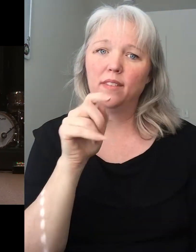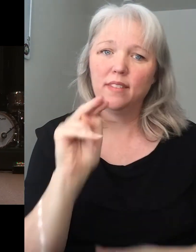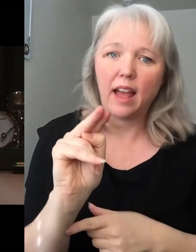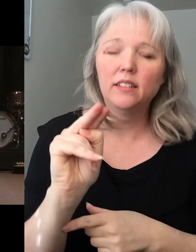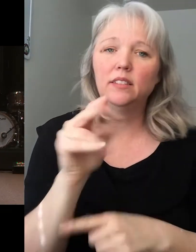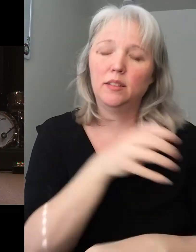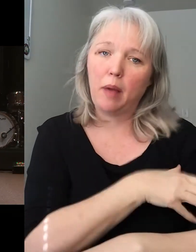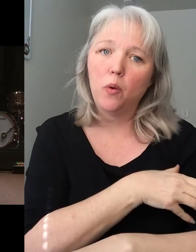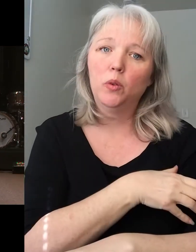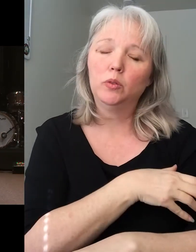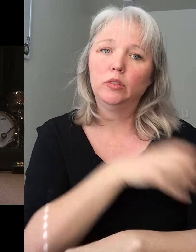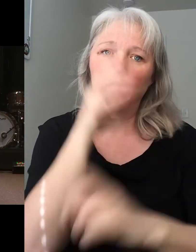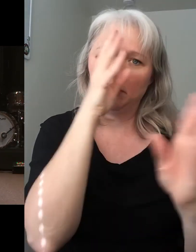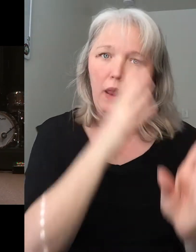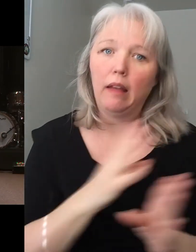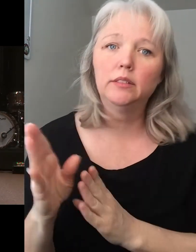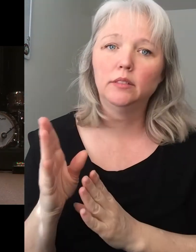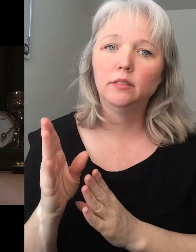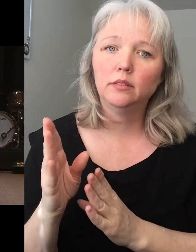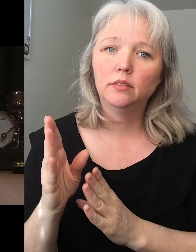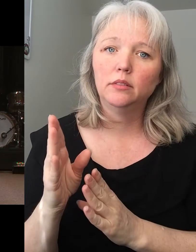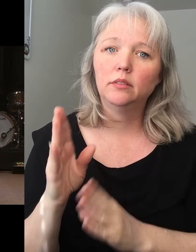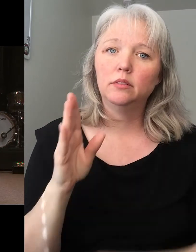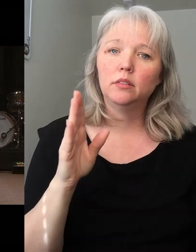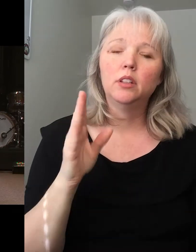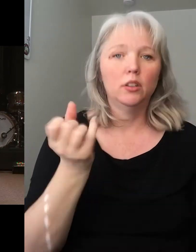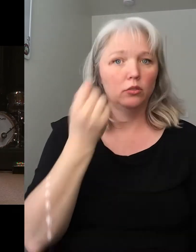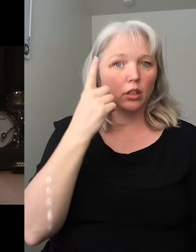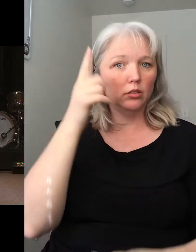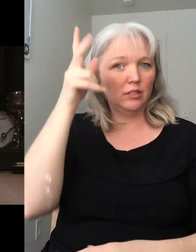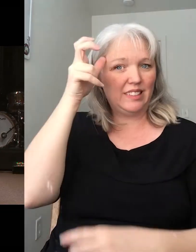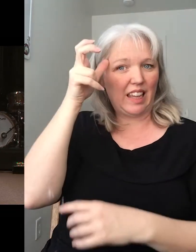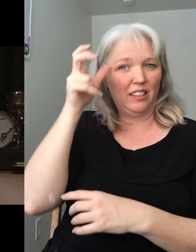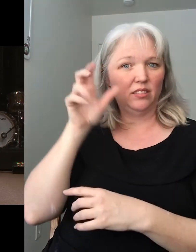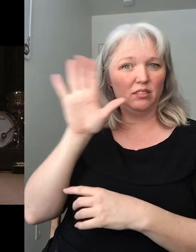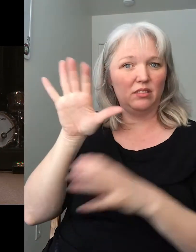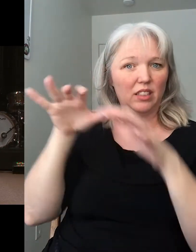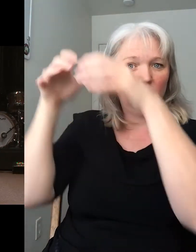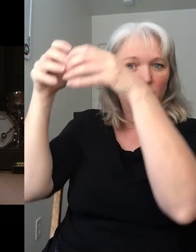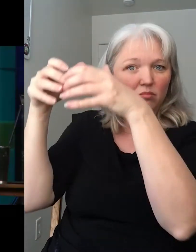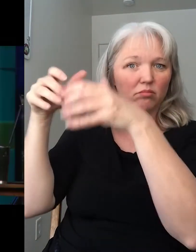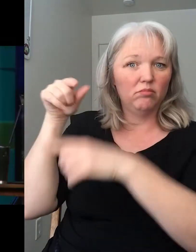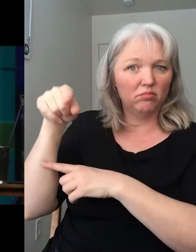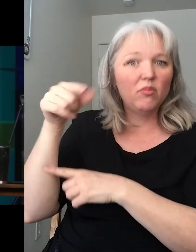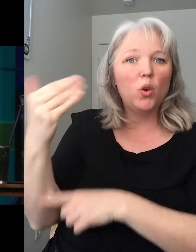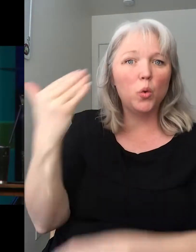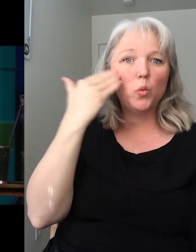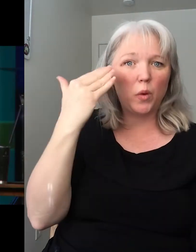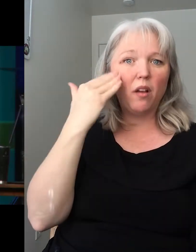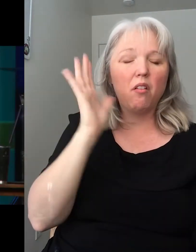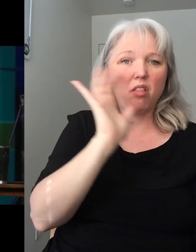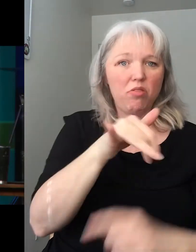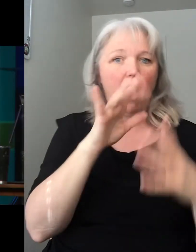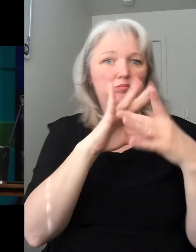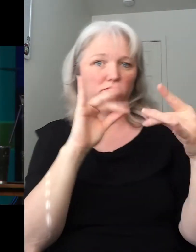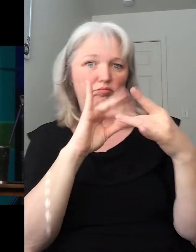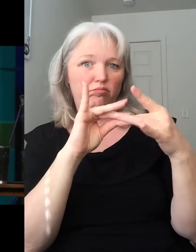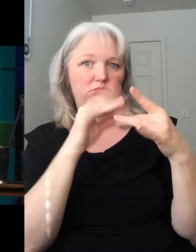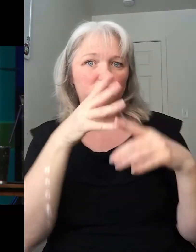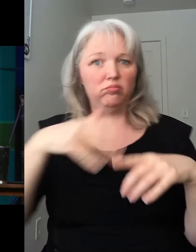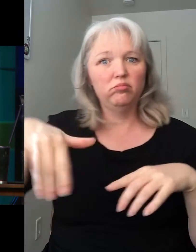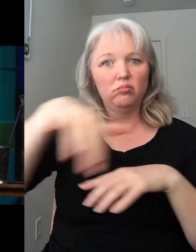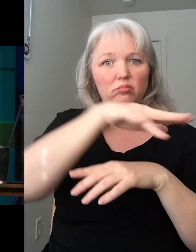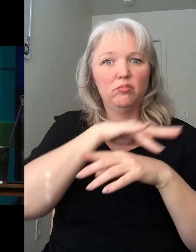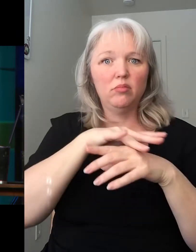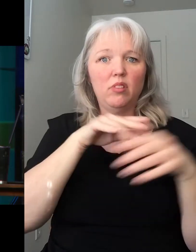Satan's schemes and powers. You see, Satan and his crowd were keenly aware in that scene there